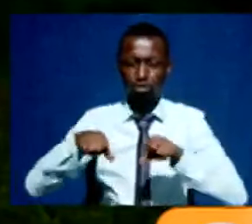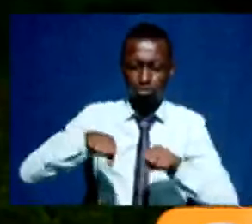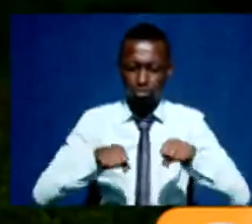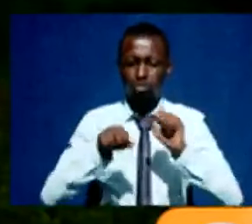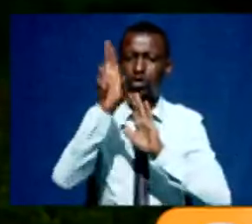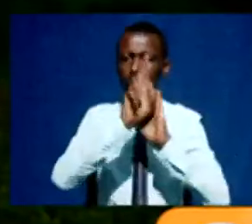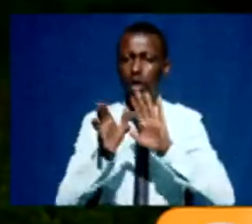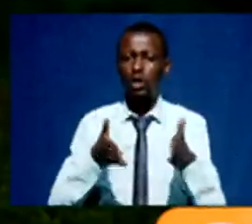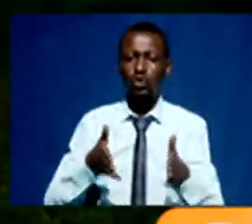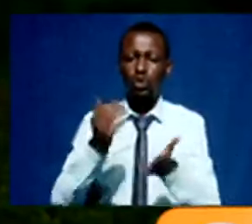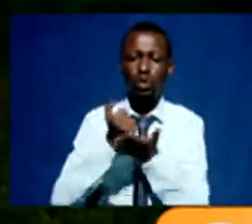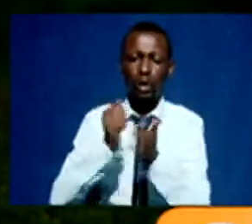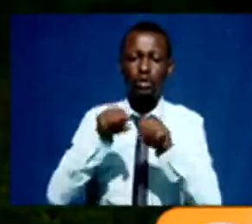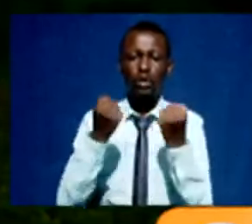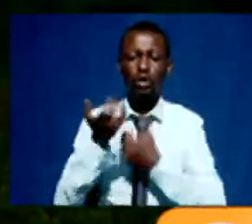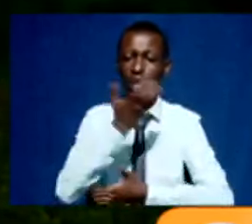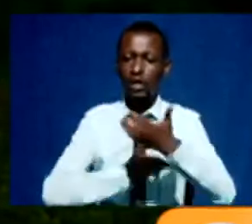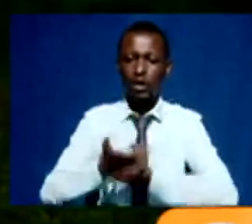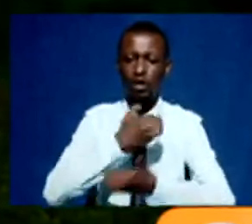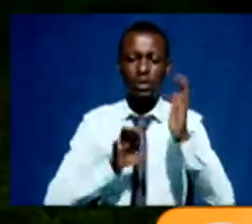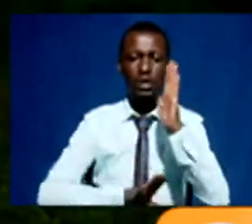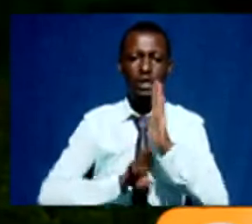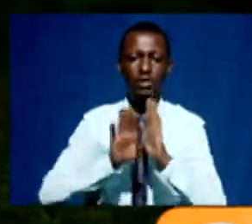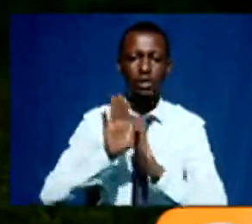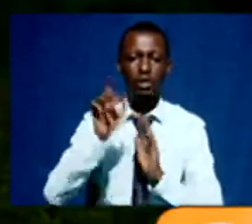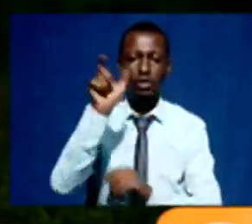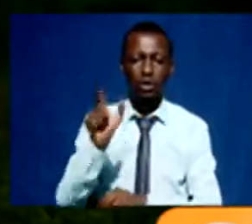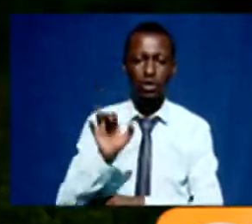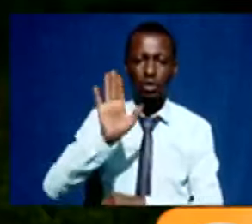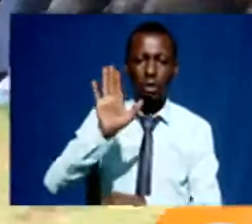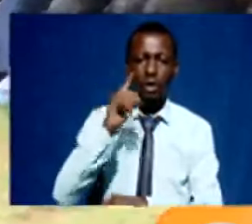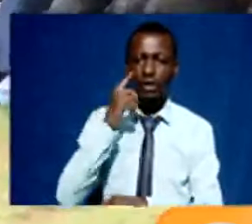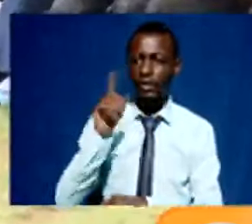contribute to the social and economic development in the region.